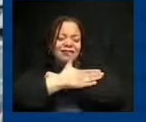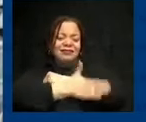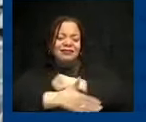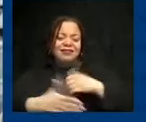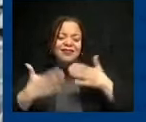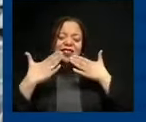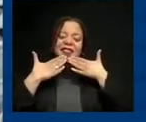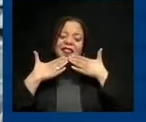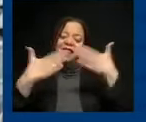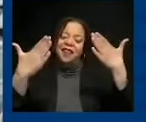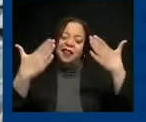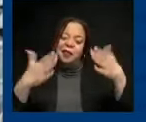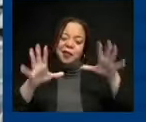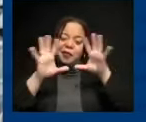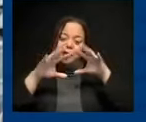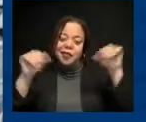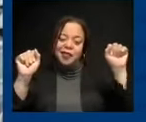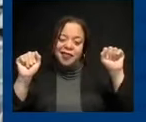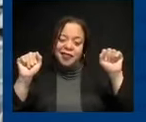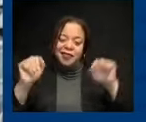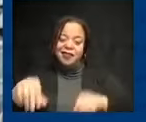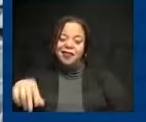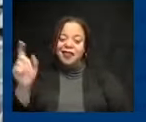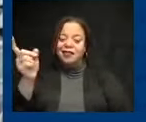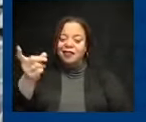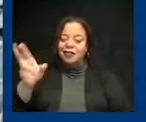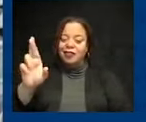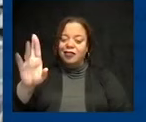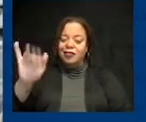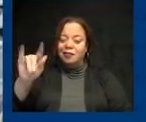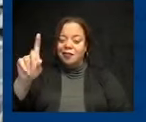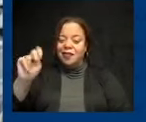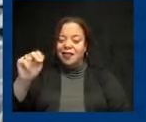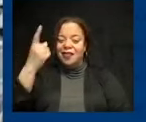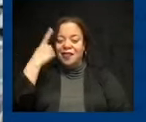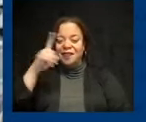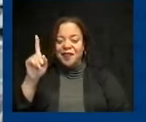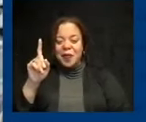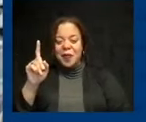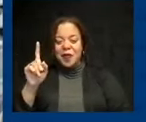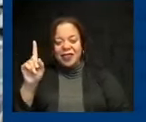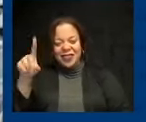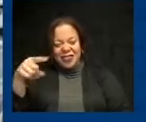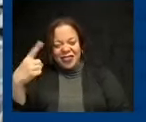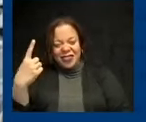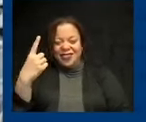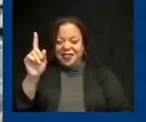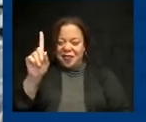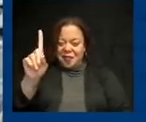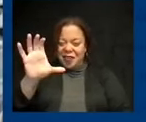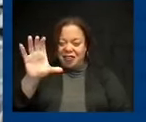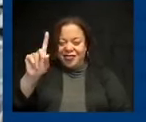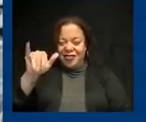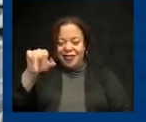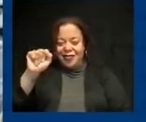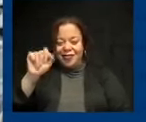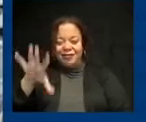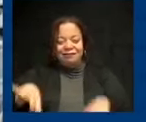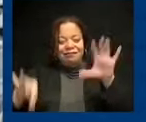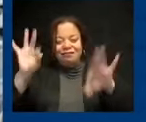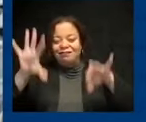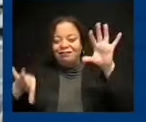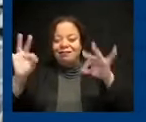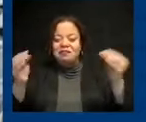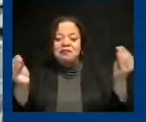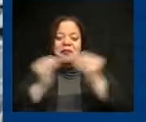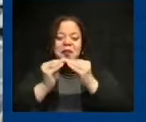Biden, for in just 100 days, for finding more than 100 ways to show